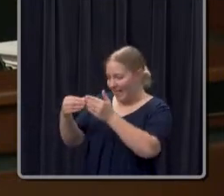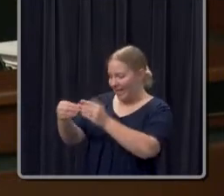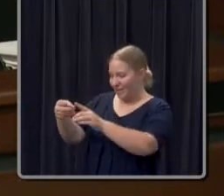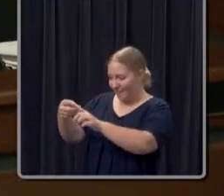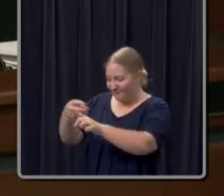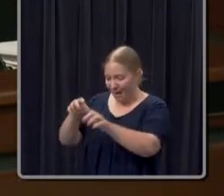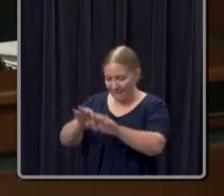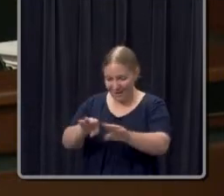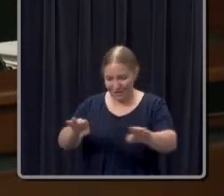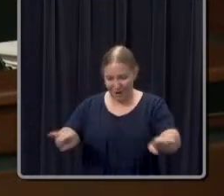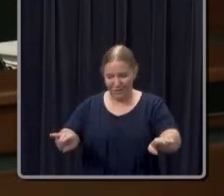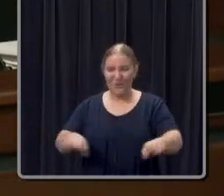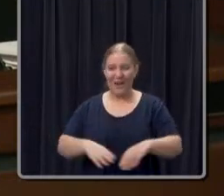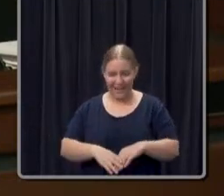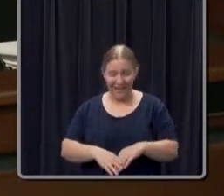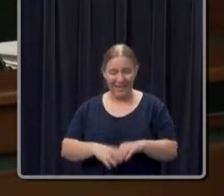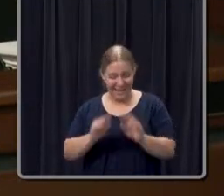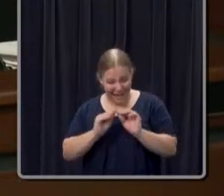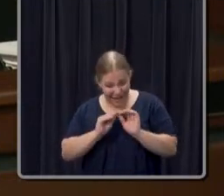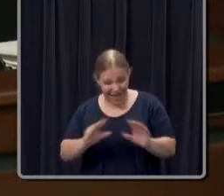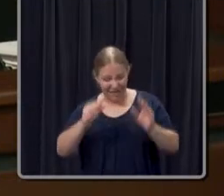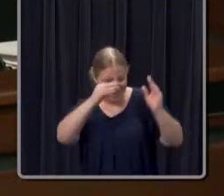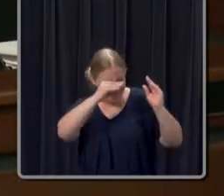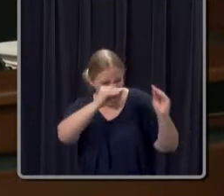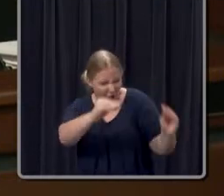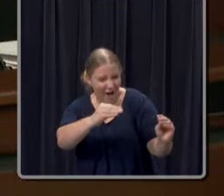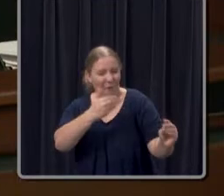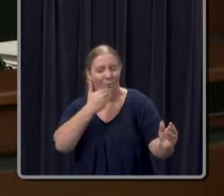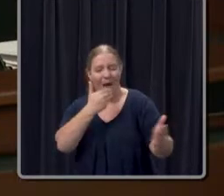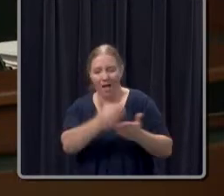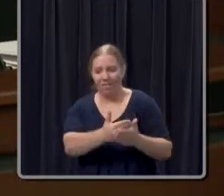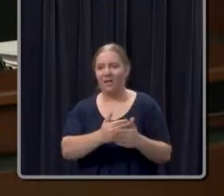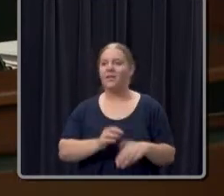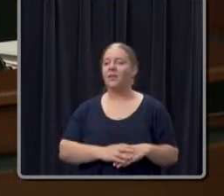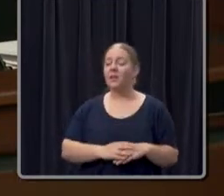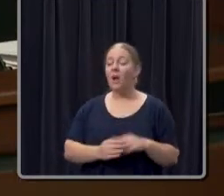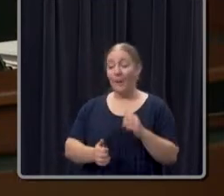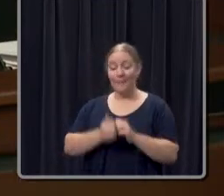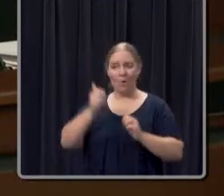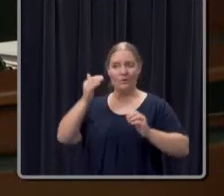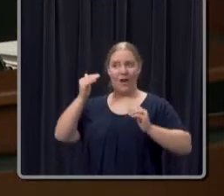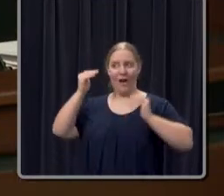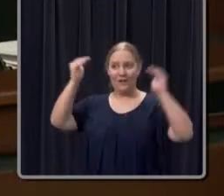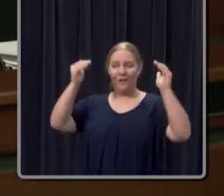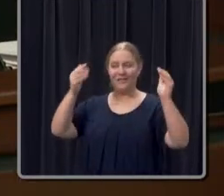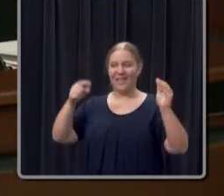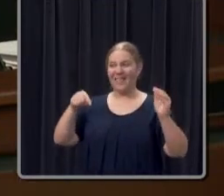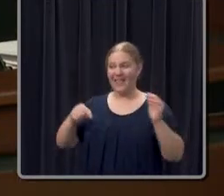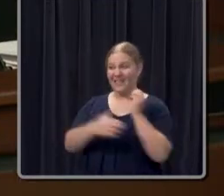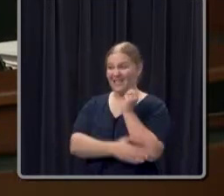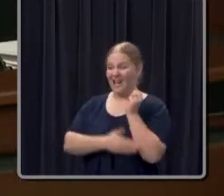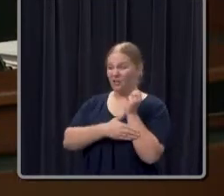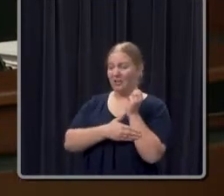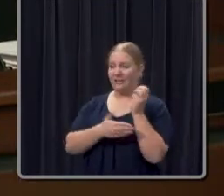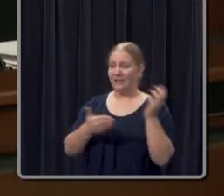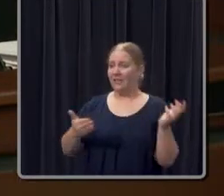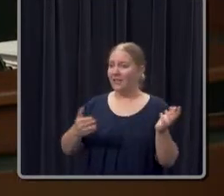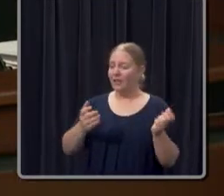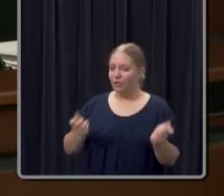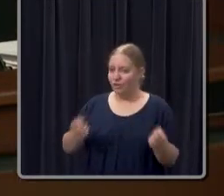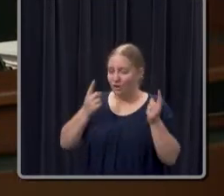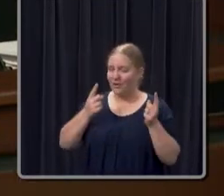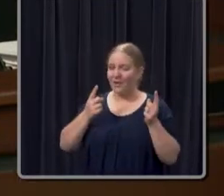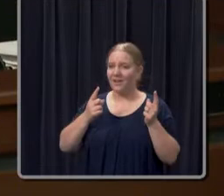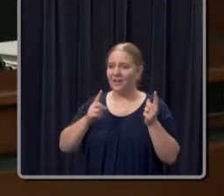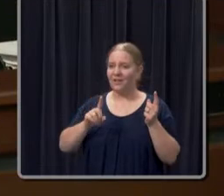the children up that clearly had been taught really, really well. Most adults in this country don't get that